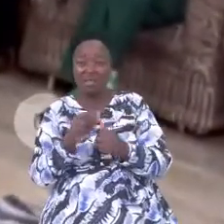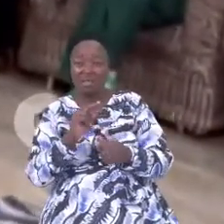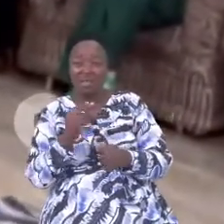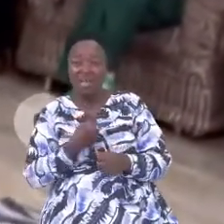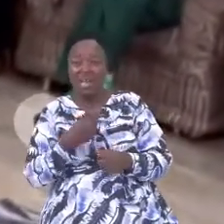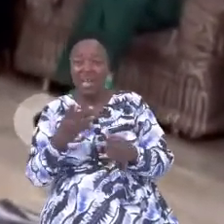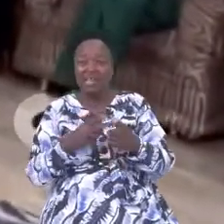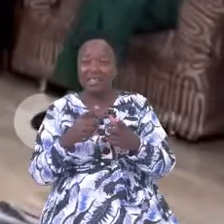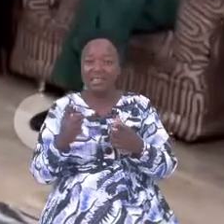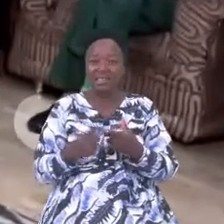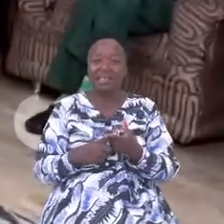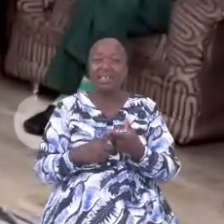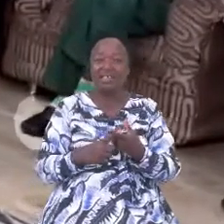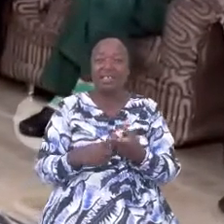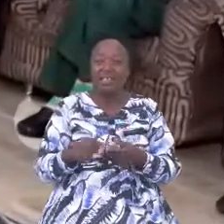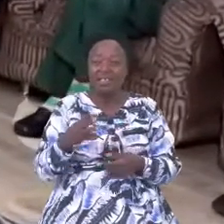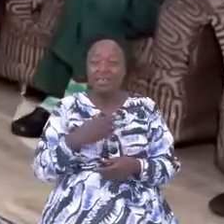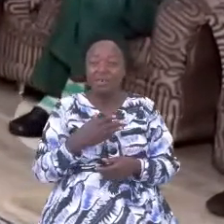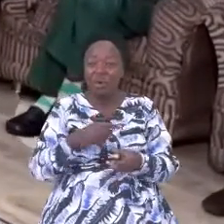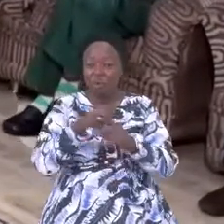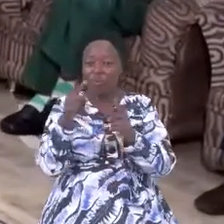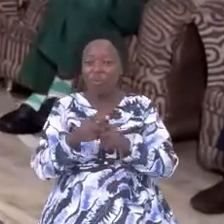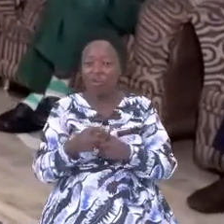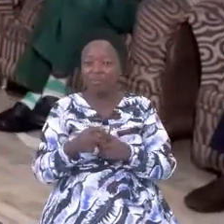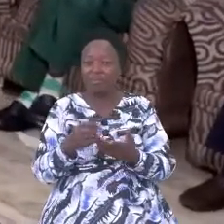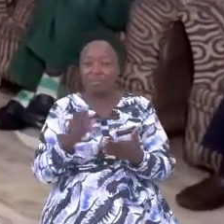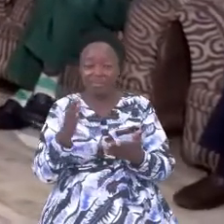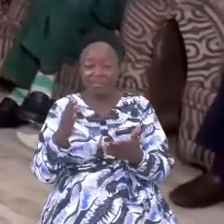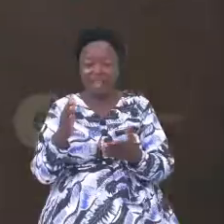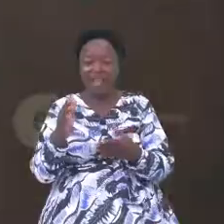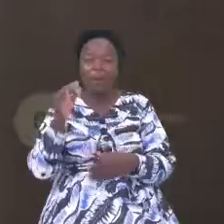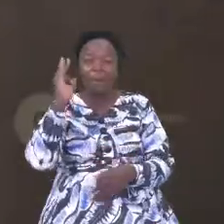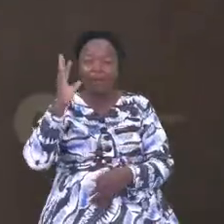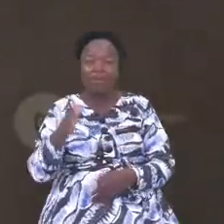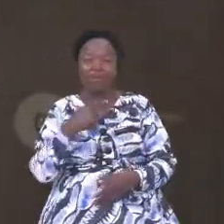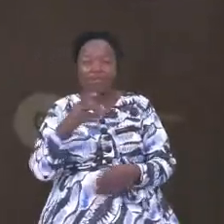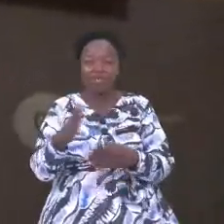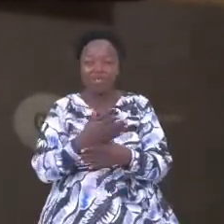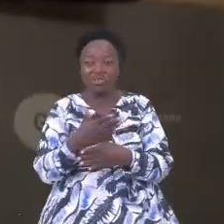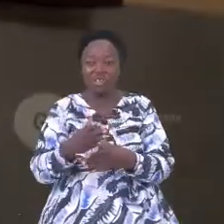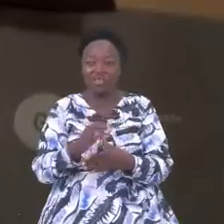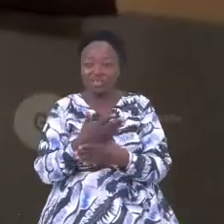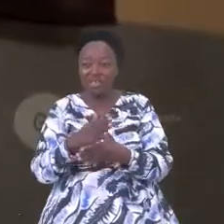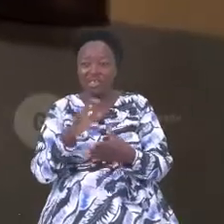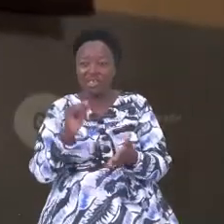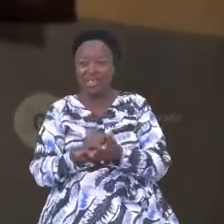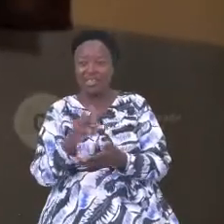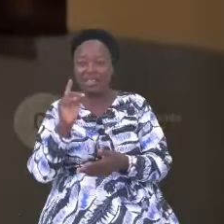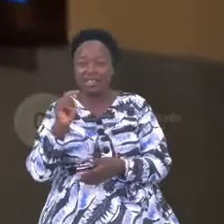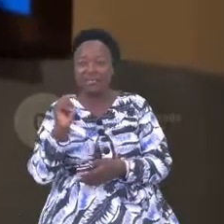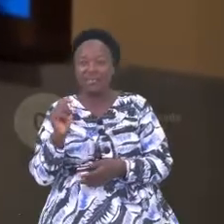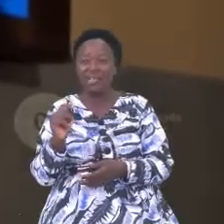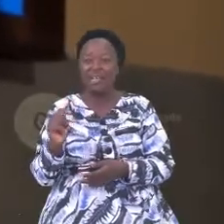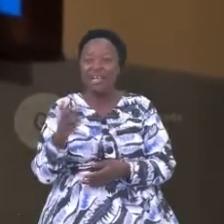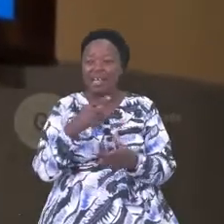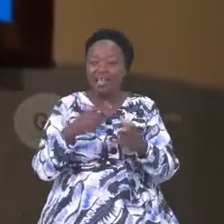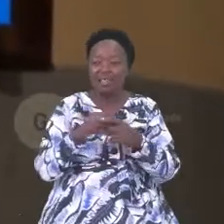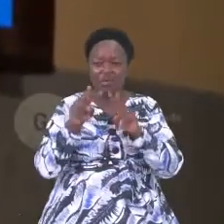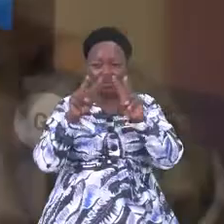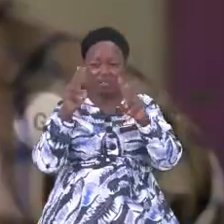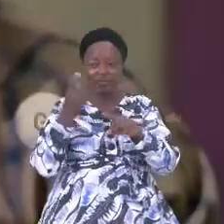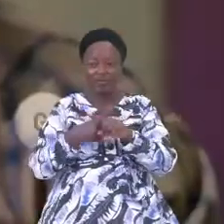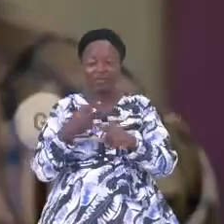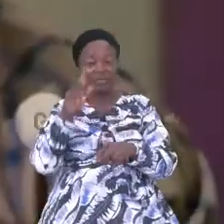And right, you know, when Pastor was sharing testimonies and, you know, they were just, you know, watching on the screen, and all of a sudden,